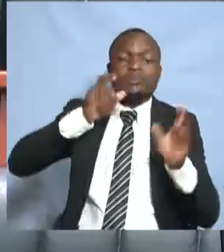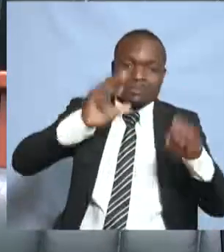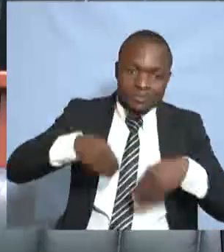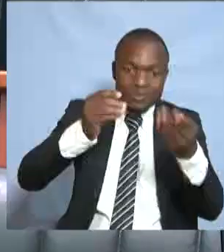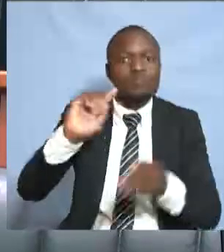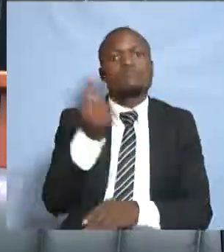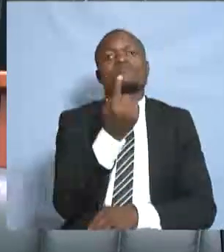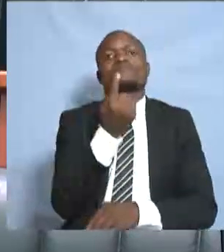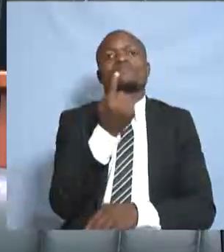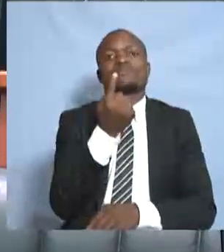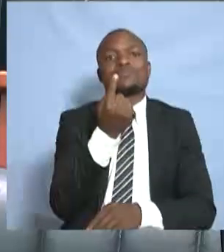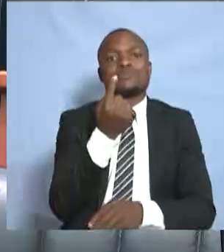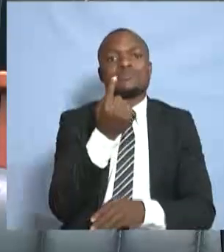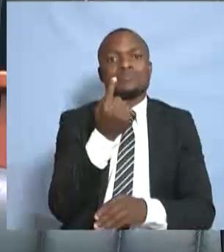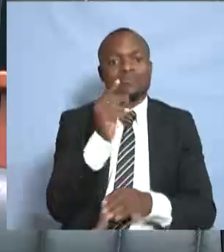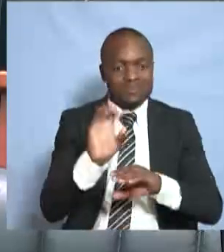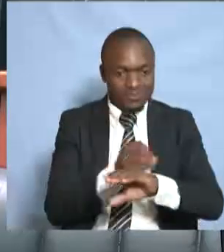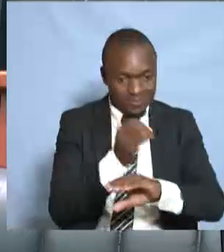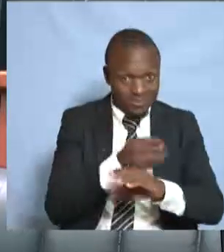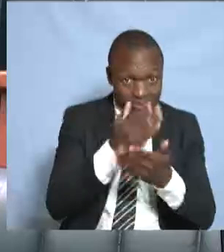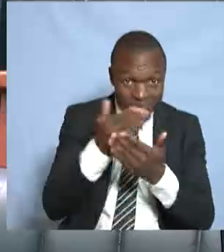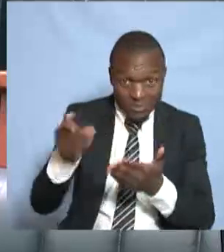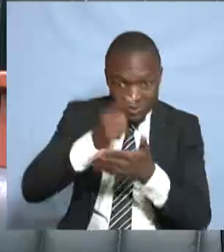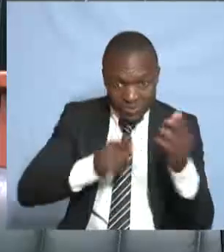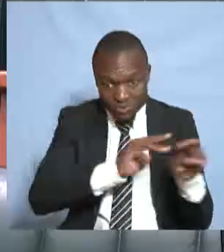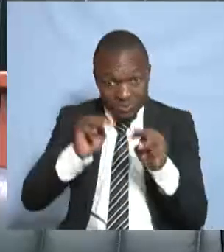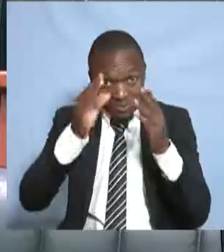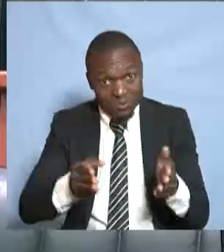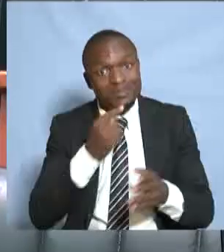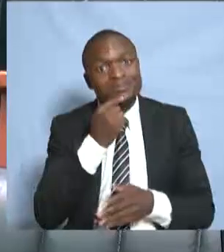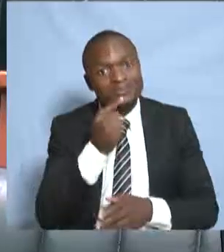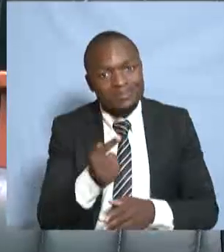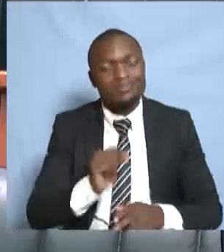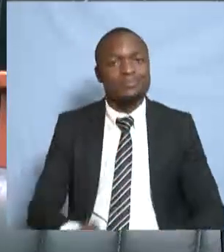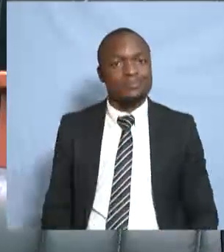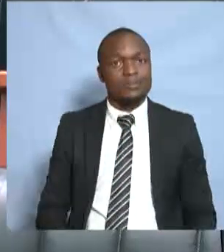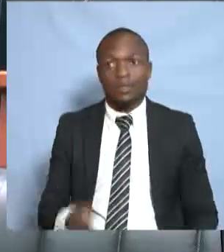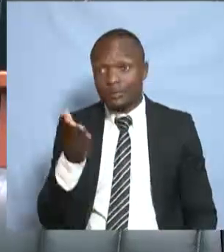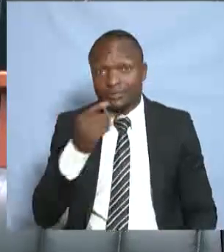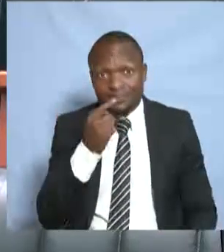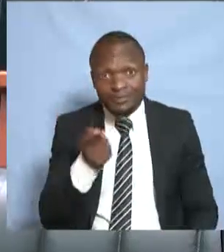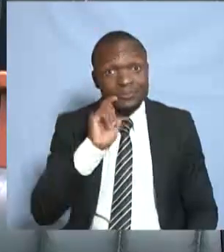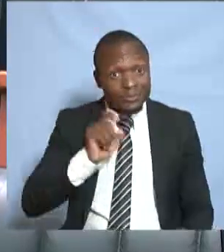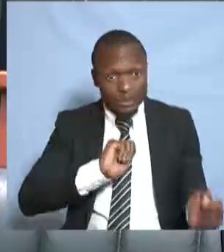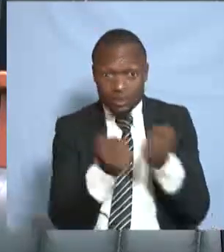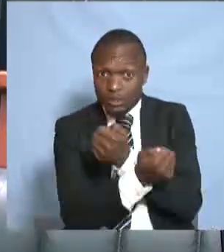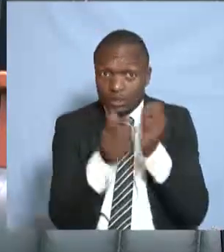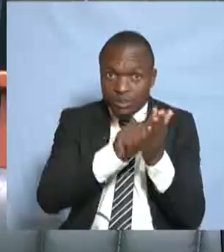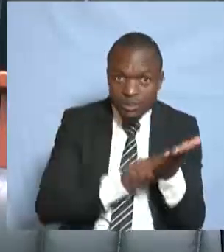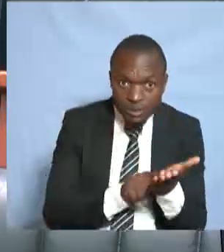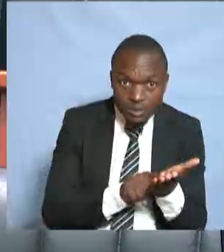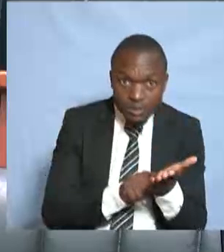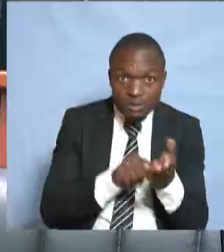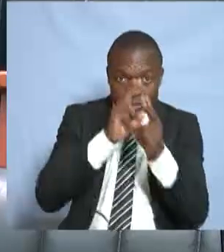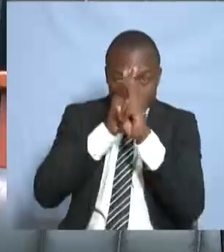the first option to buy. And that is what the mover of the motion is saying. Are we saying we need to change the law?